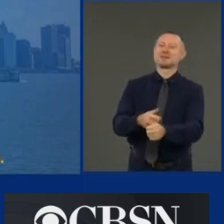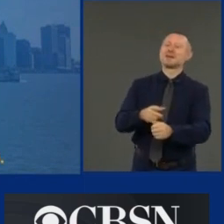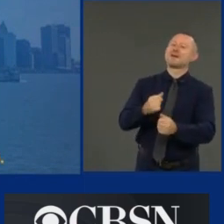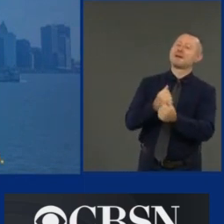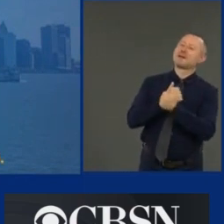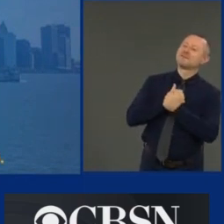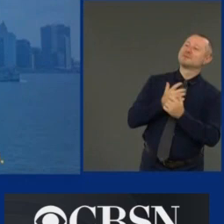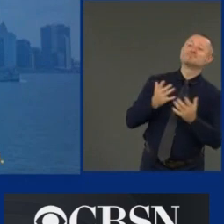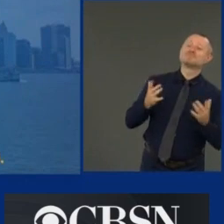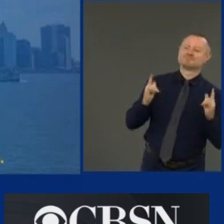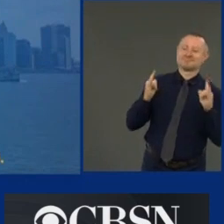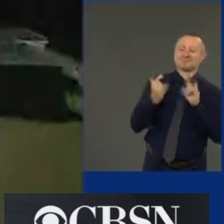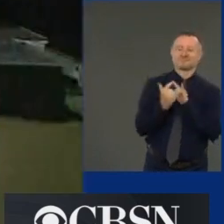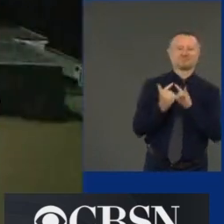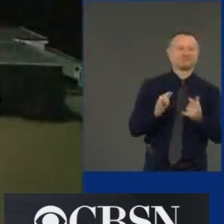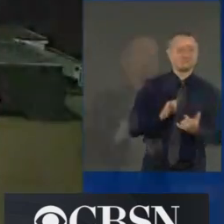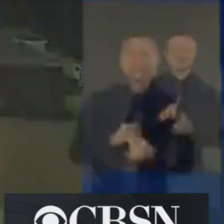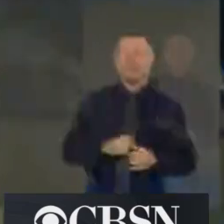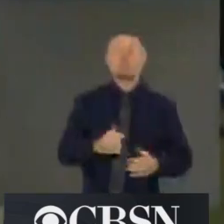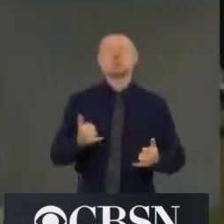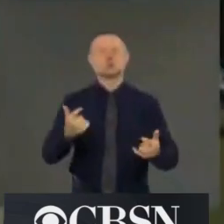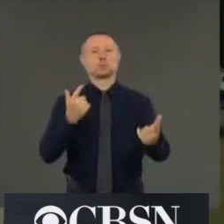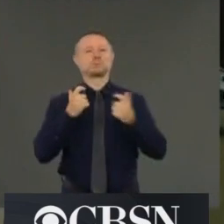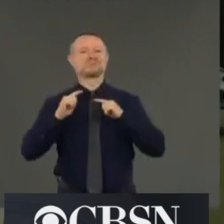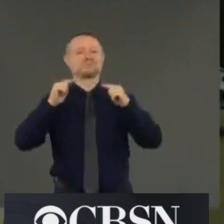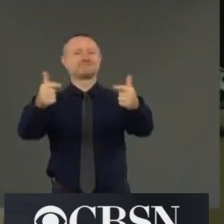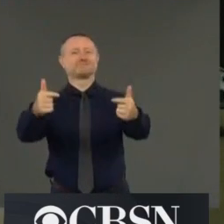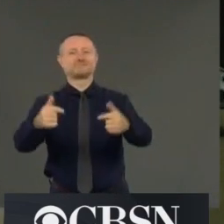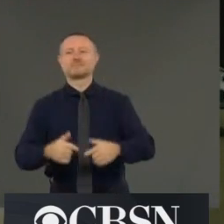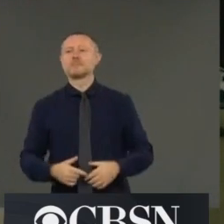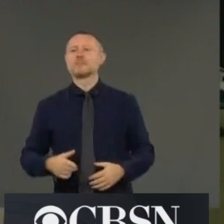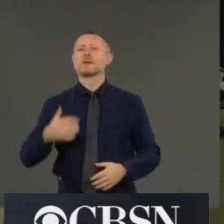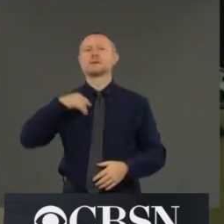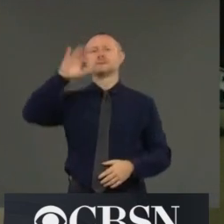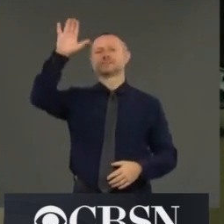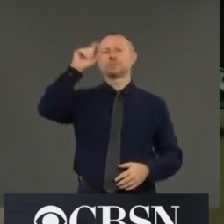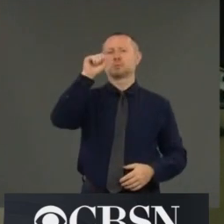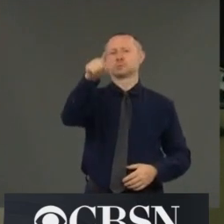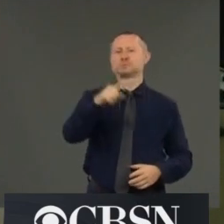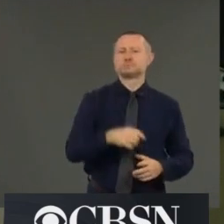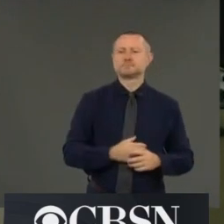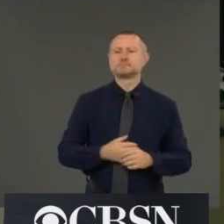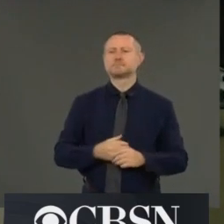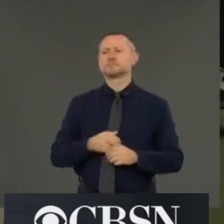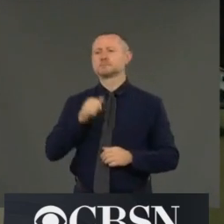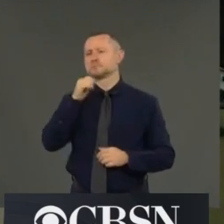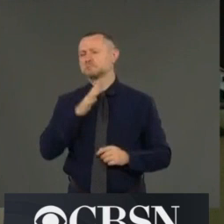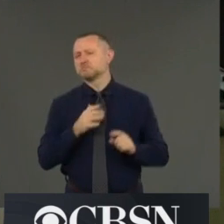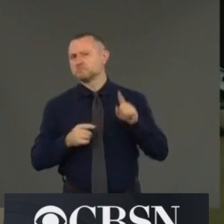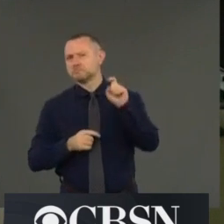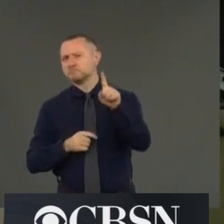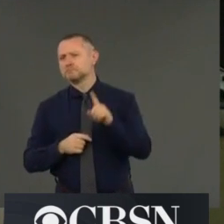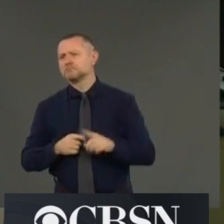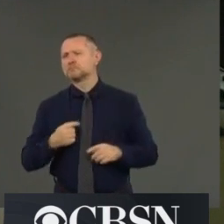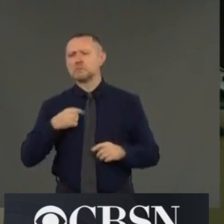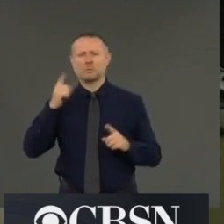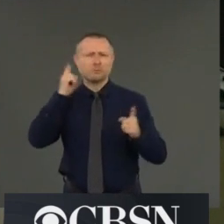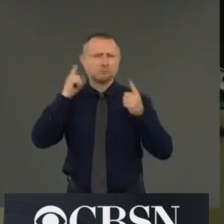loving. Questions? Governor, the Financial Times reported that the President is considering